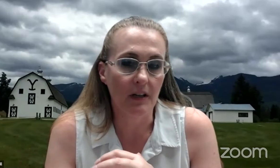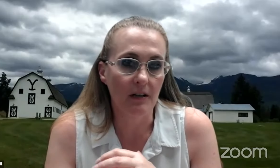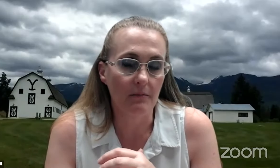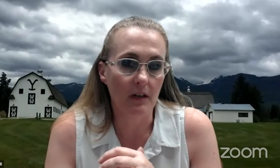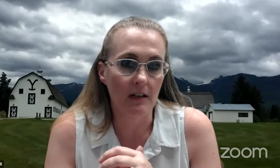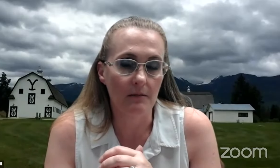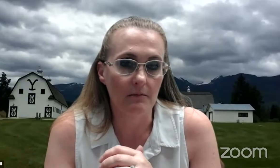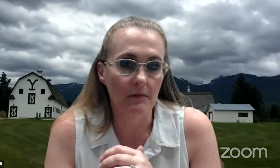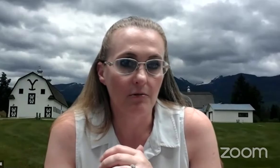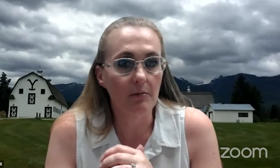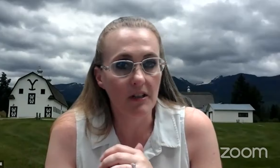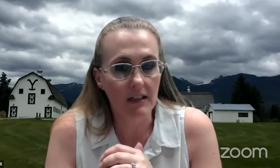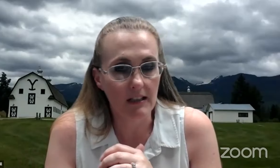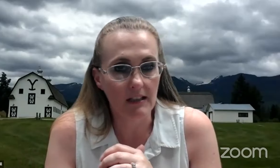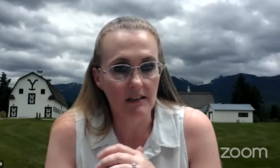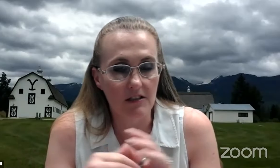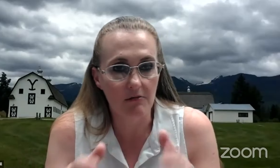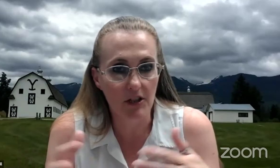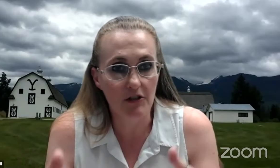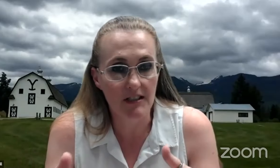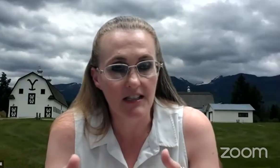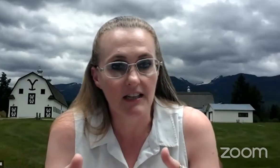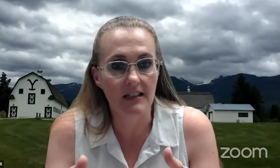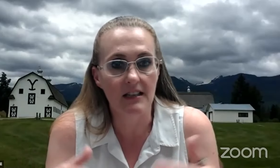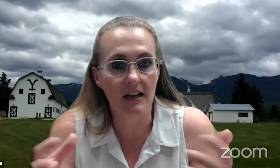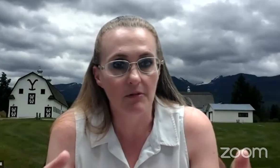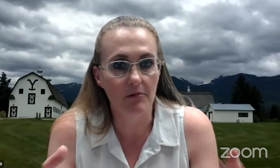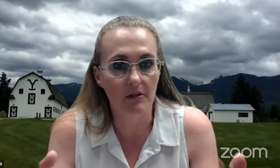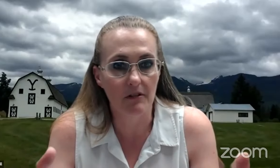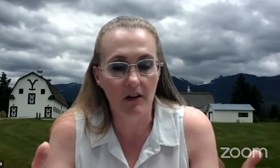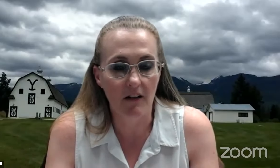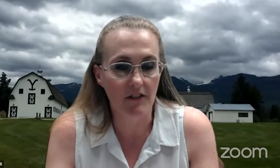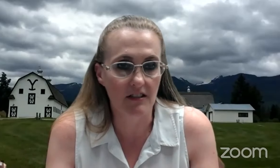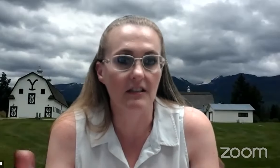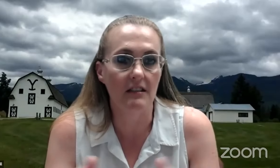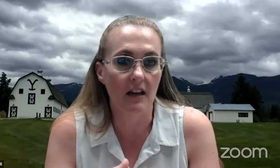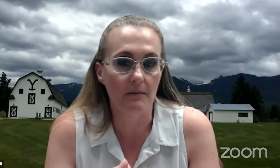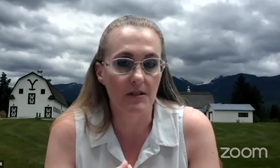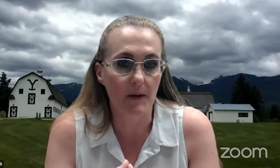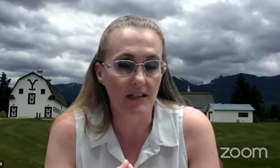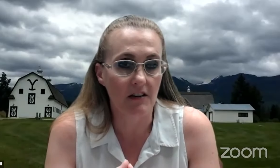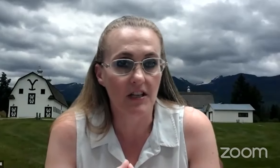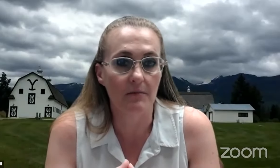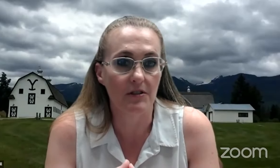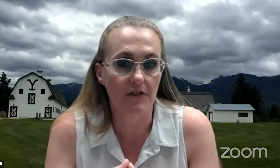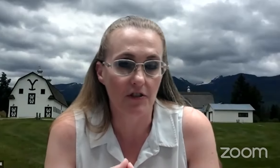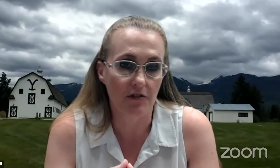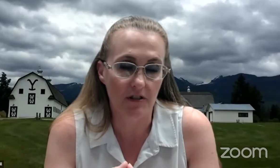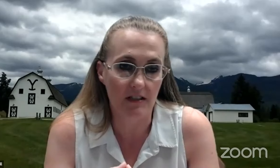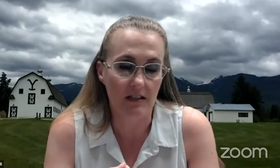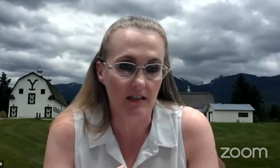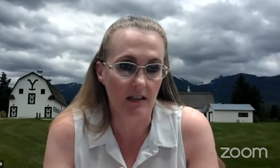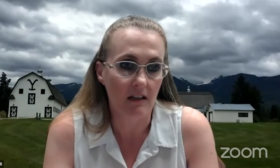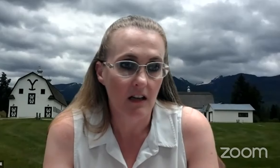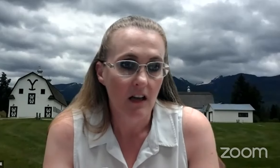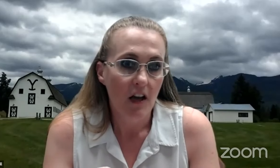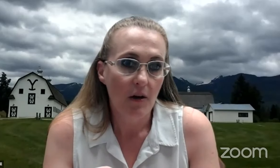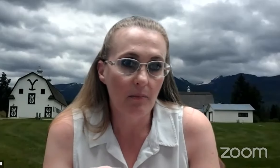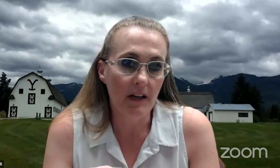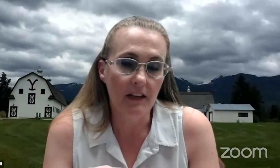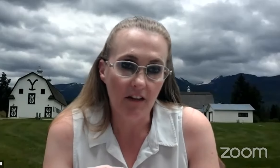can open up to where we can eat, to where you can sit inside, we will obviously space out tables for social